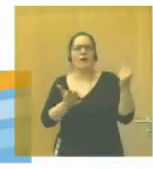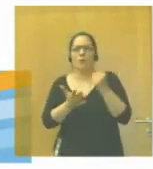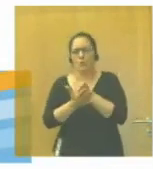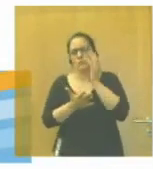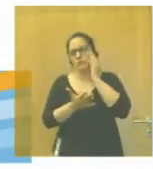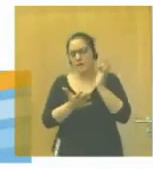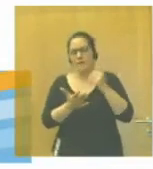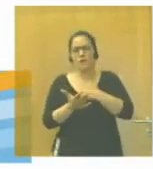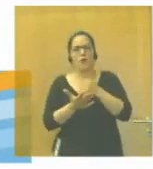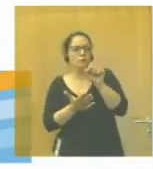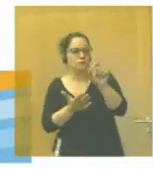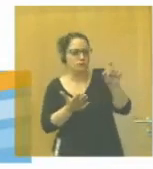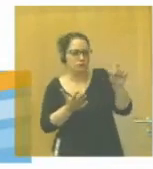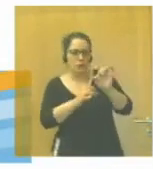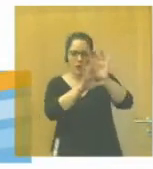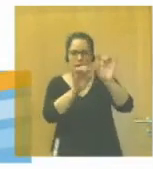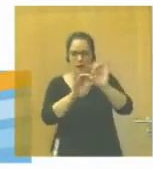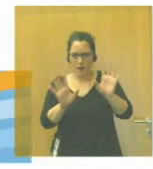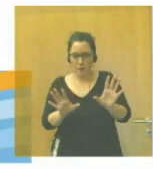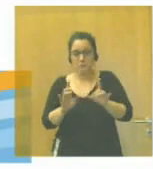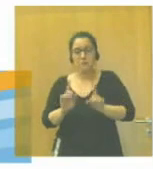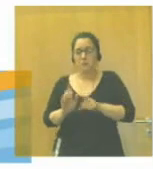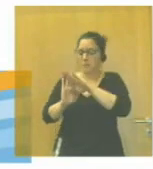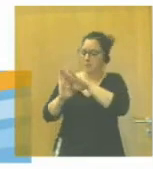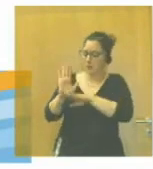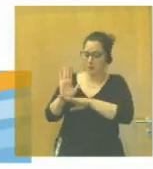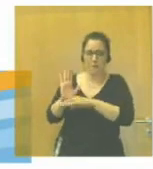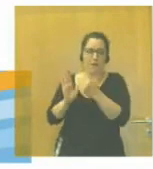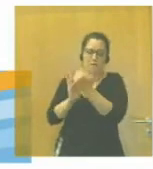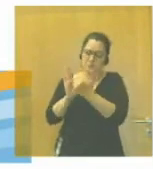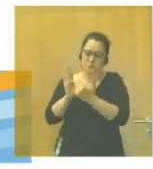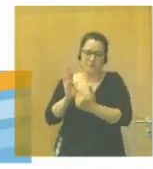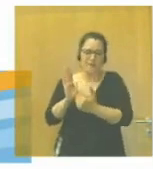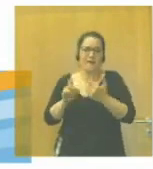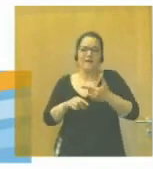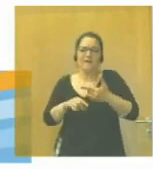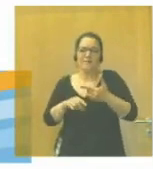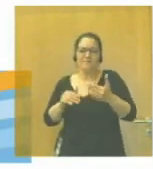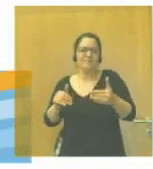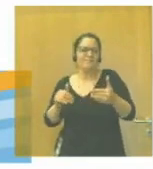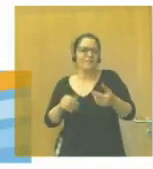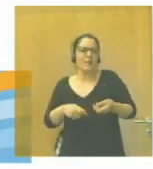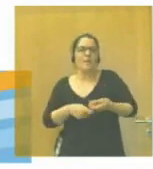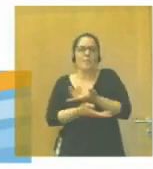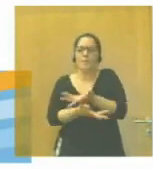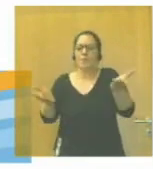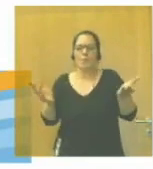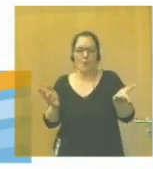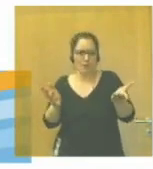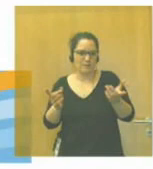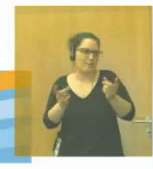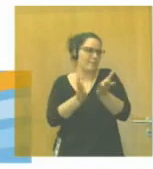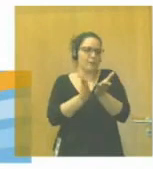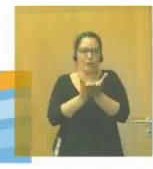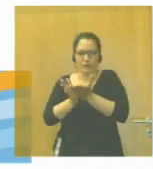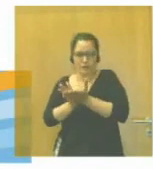is, and protocols that are in place in advance of a student's death. Right? We really want the